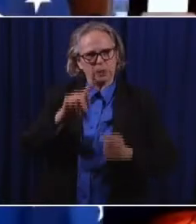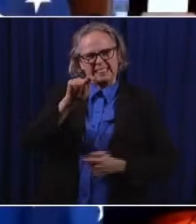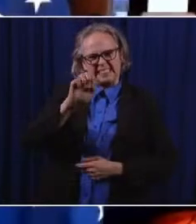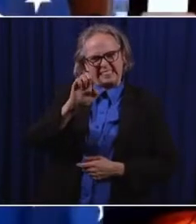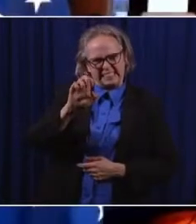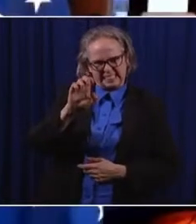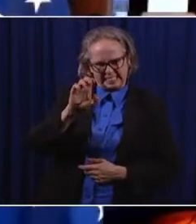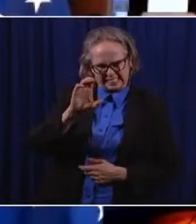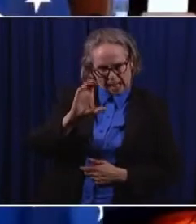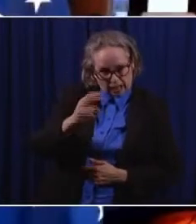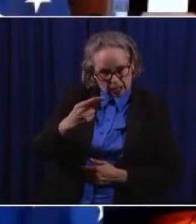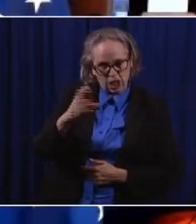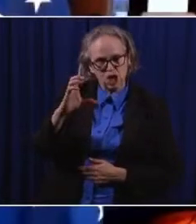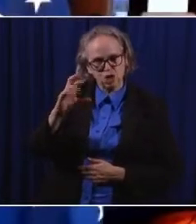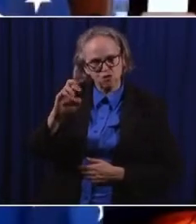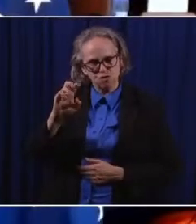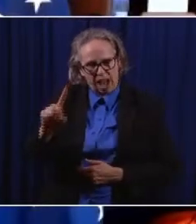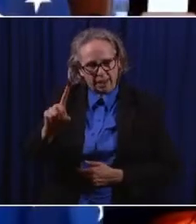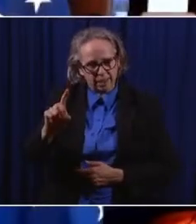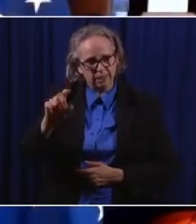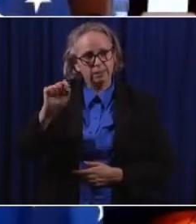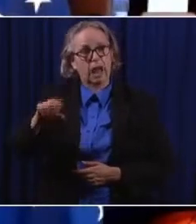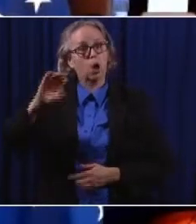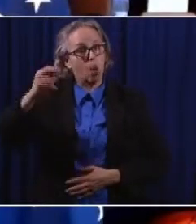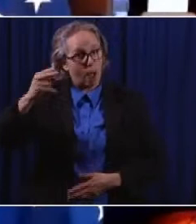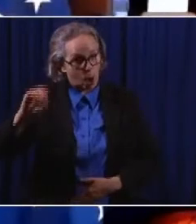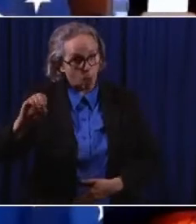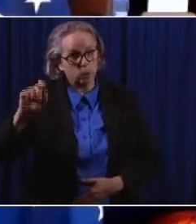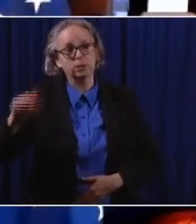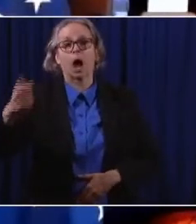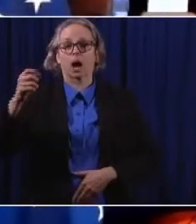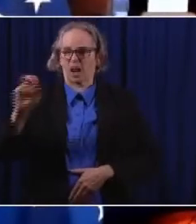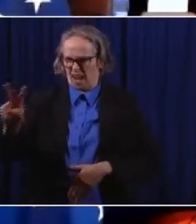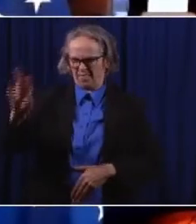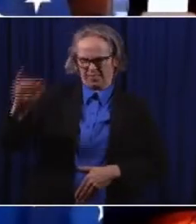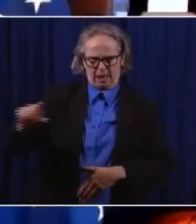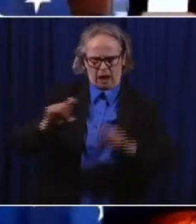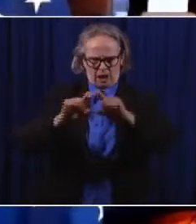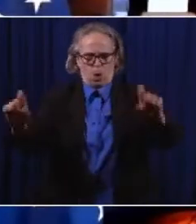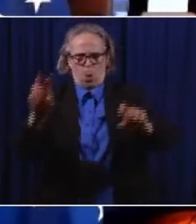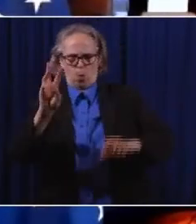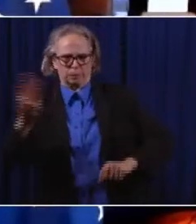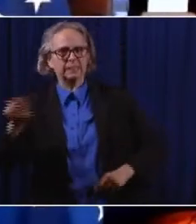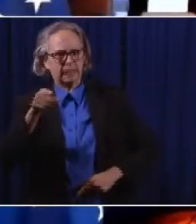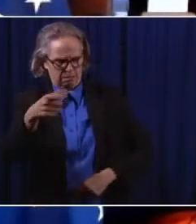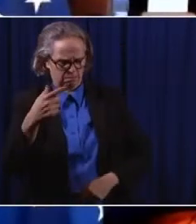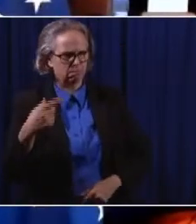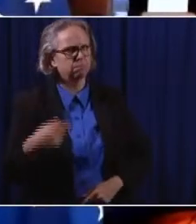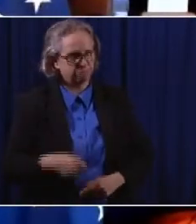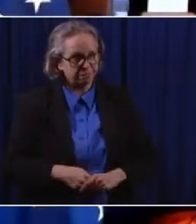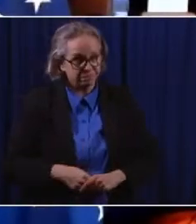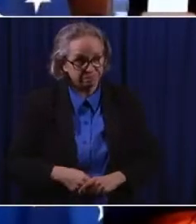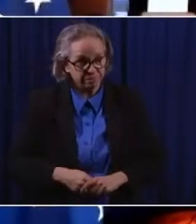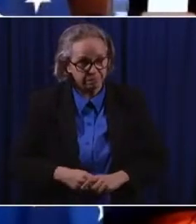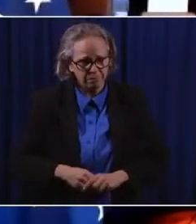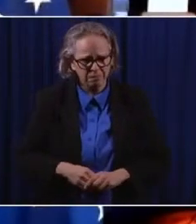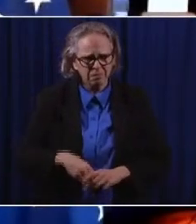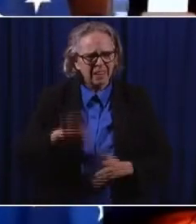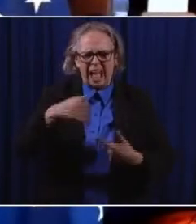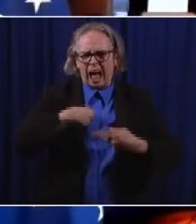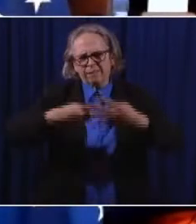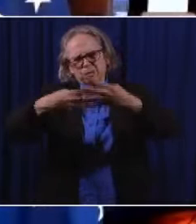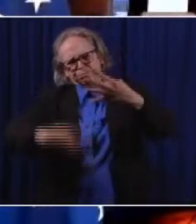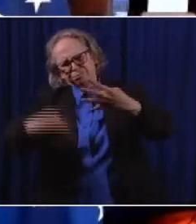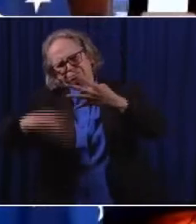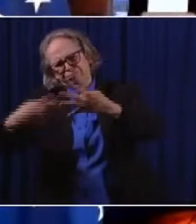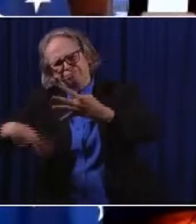techcred.ohio.gov to find out how you as an employer can get funding to upskill your workforce and how individuals can